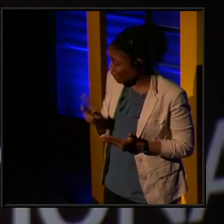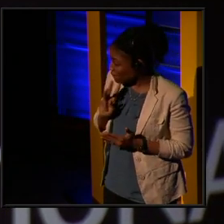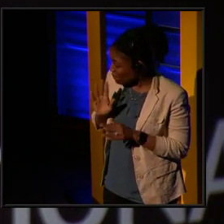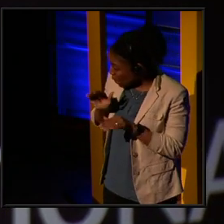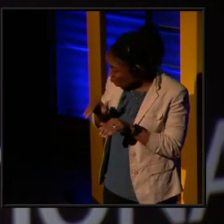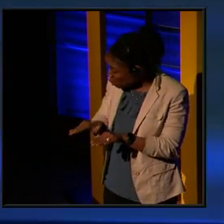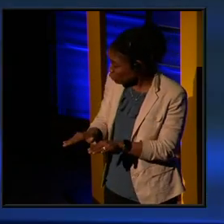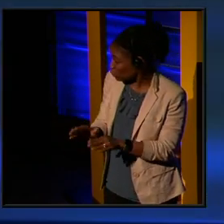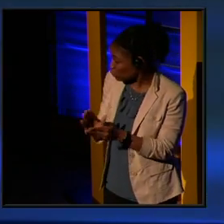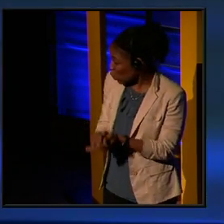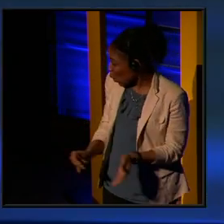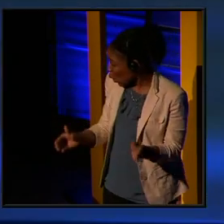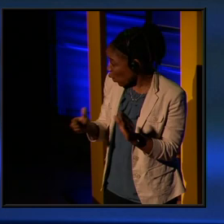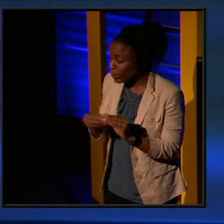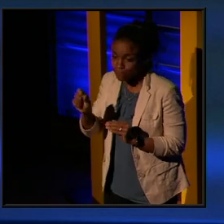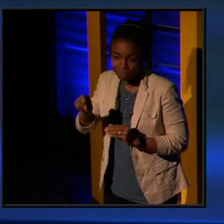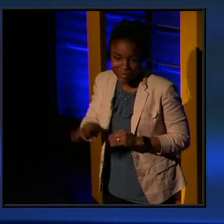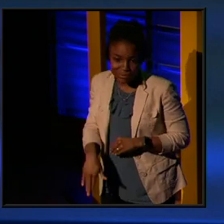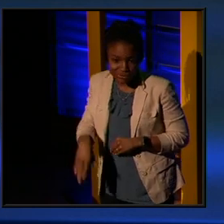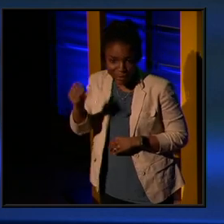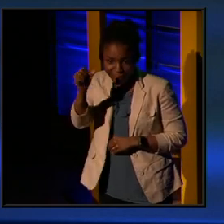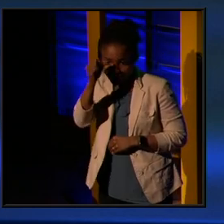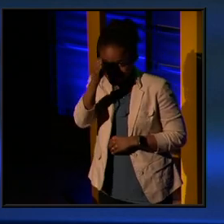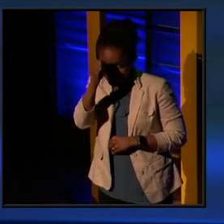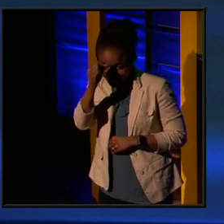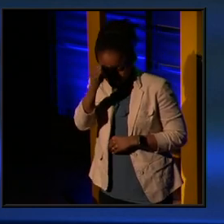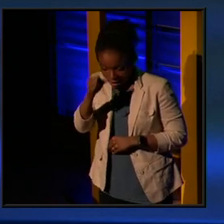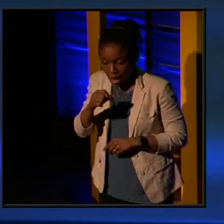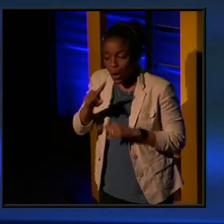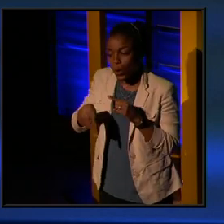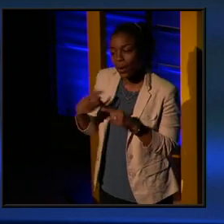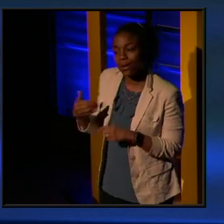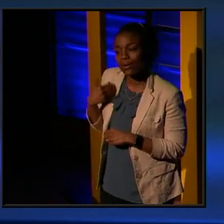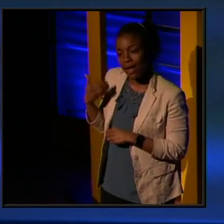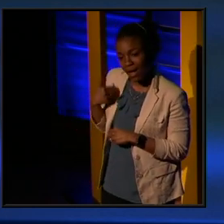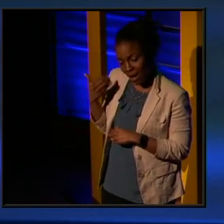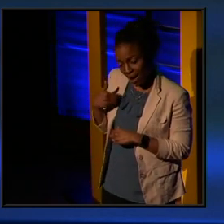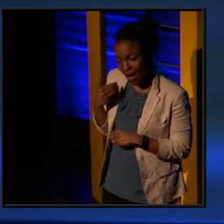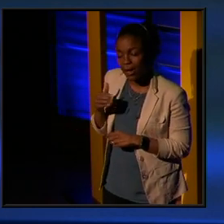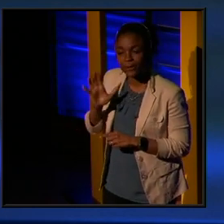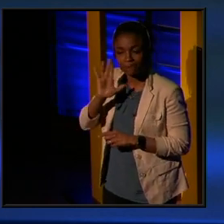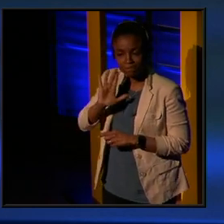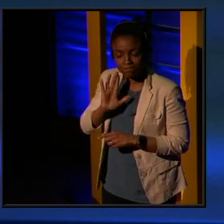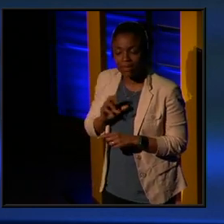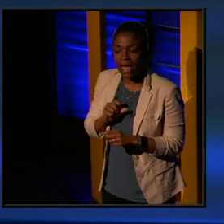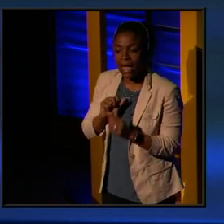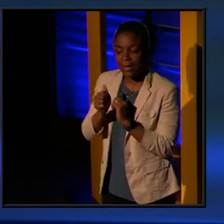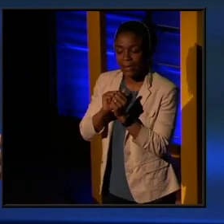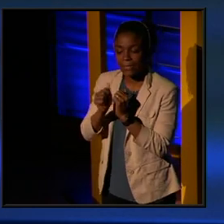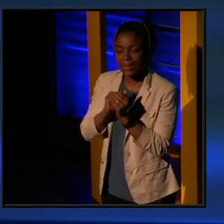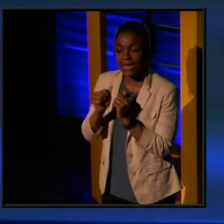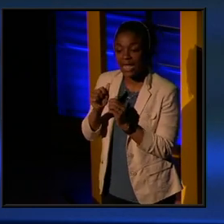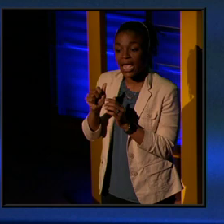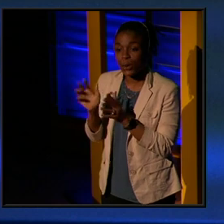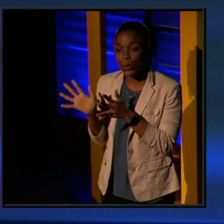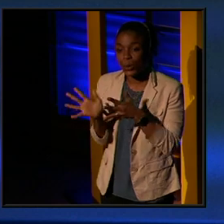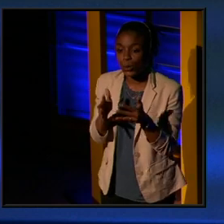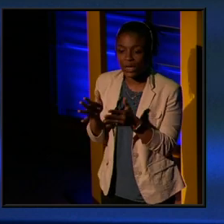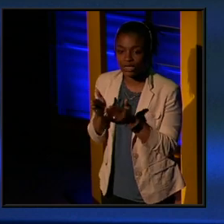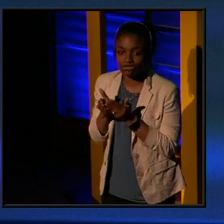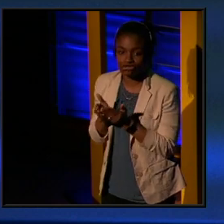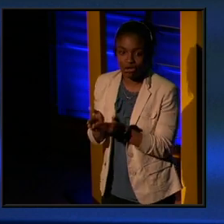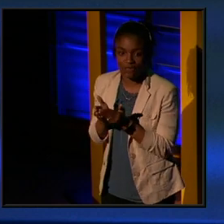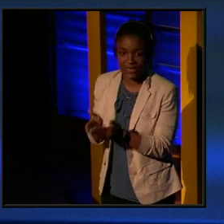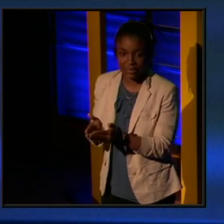village in a place in India called Goa. And when I was younger, I used to compete in windsurfing professionally. So I would spend huge amounts of time training